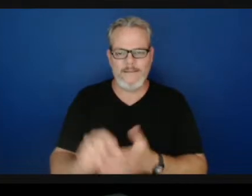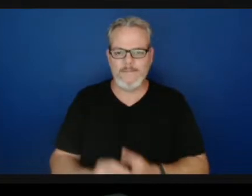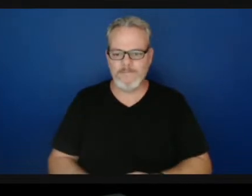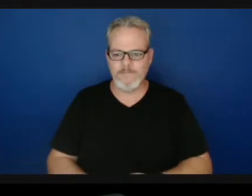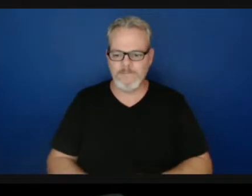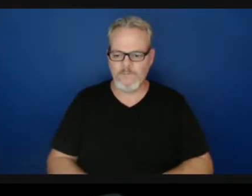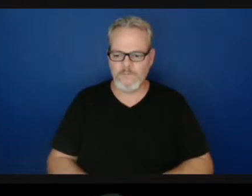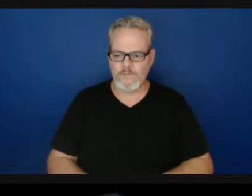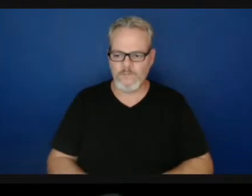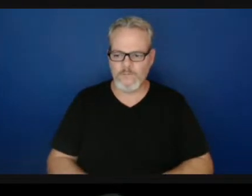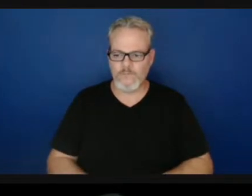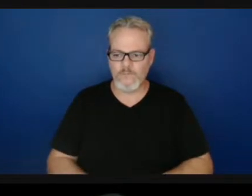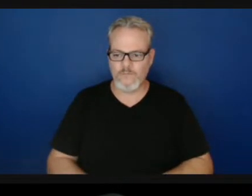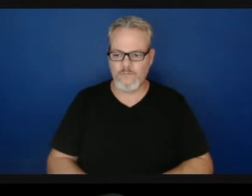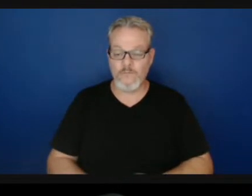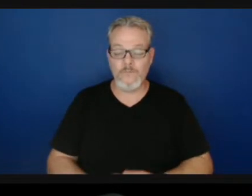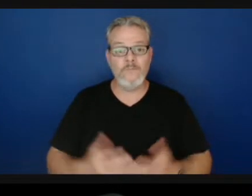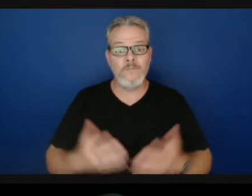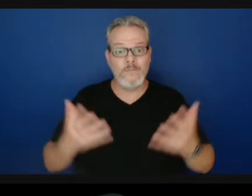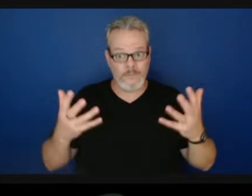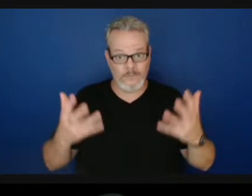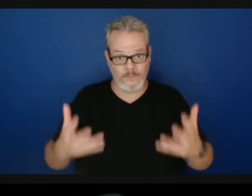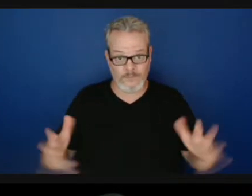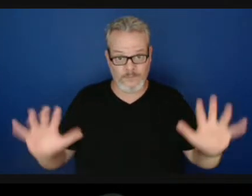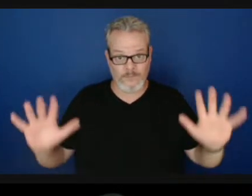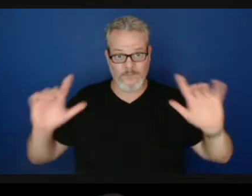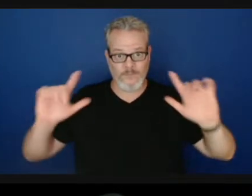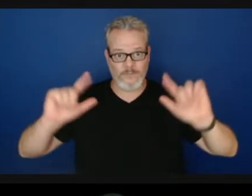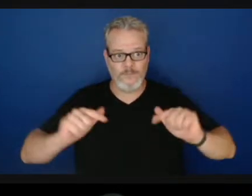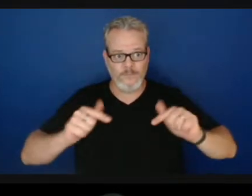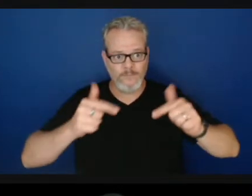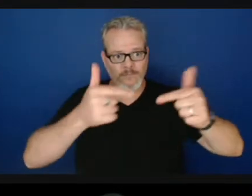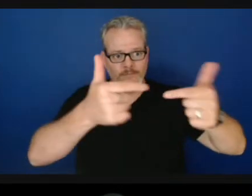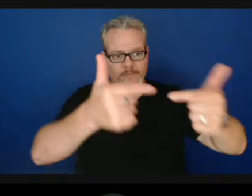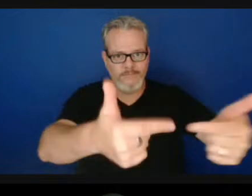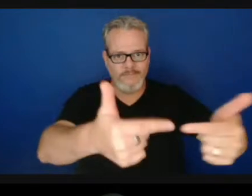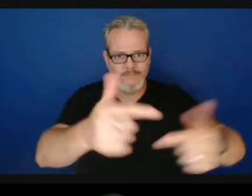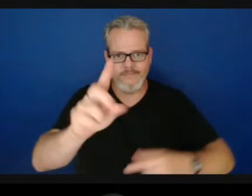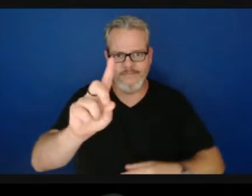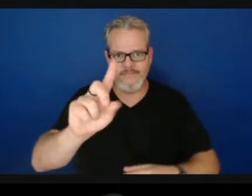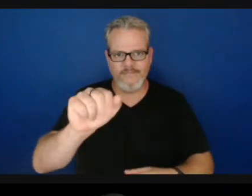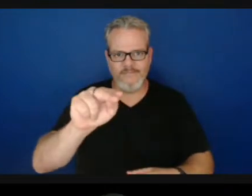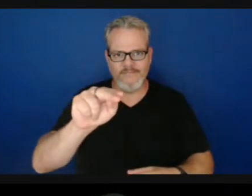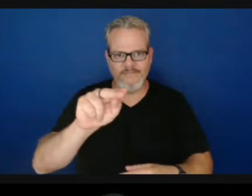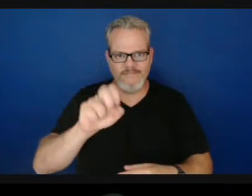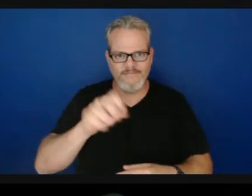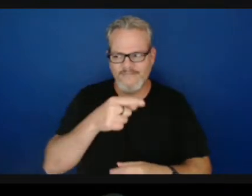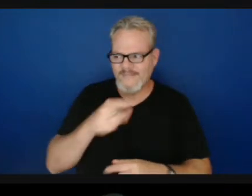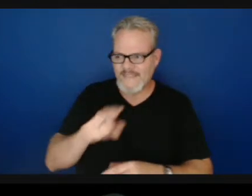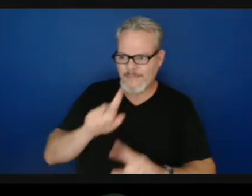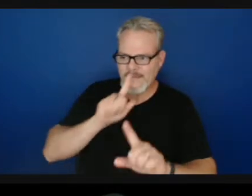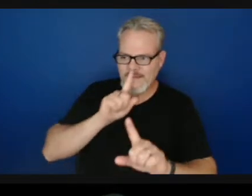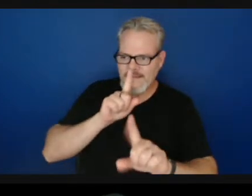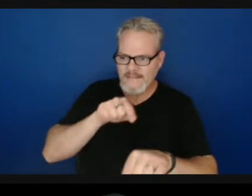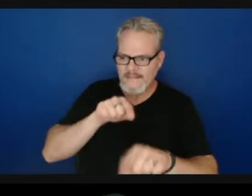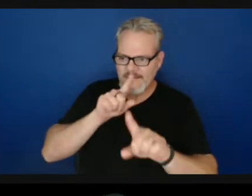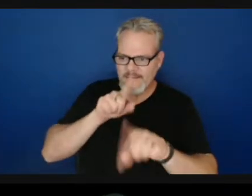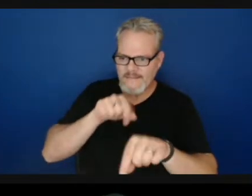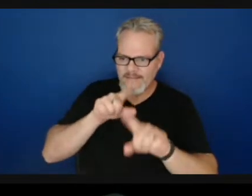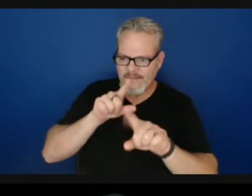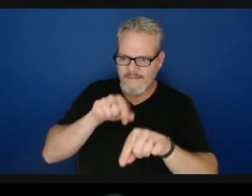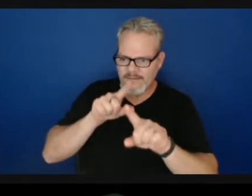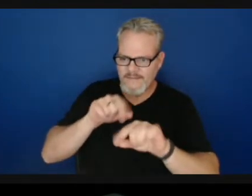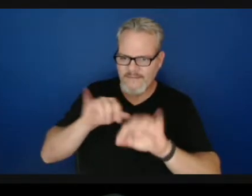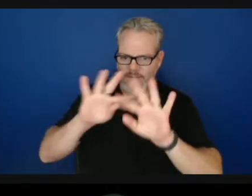So with that, I'm ready to pass it to Dane, who's been answering questions here in the chat and leading discussion.